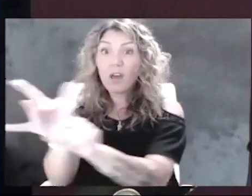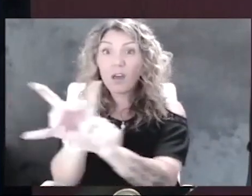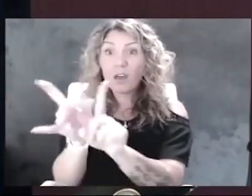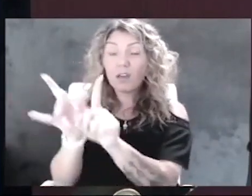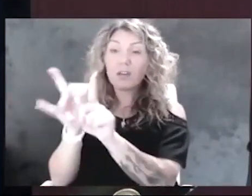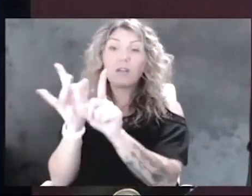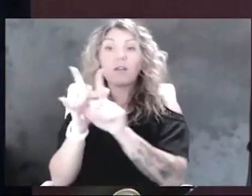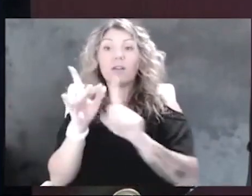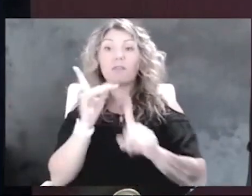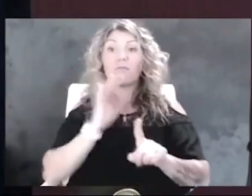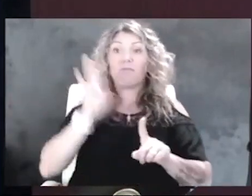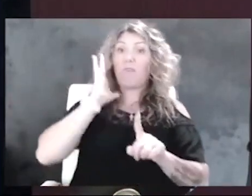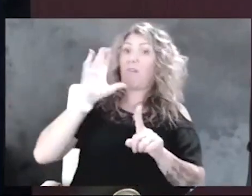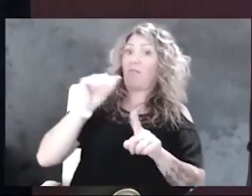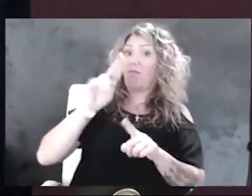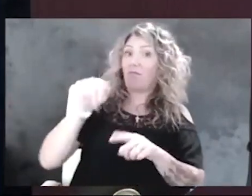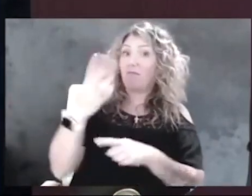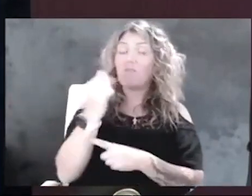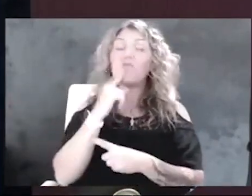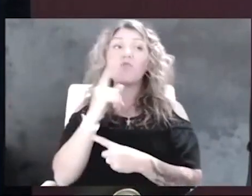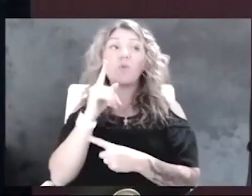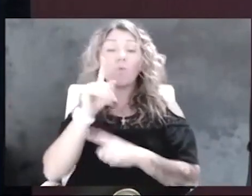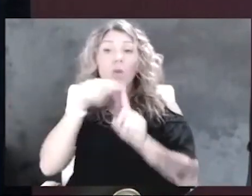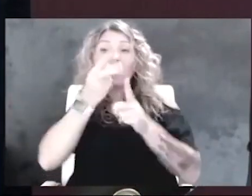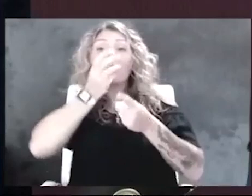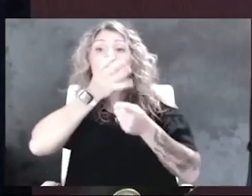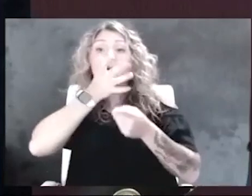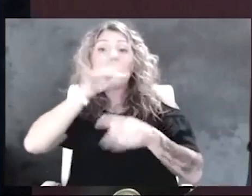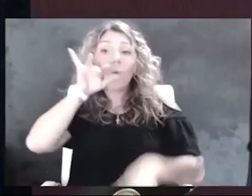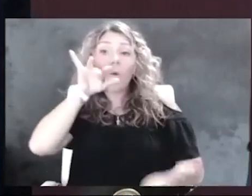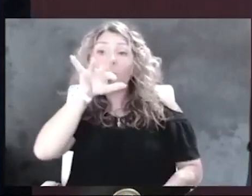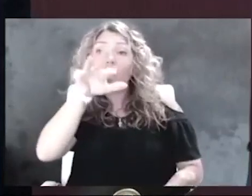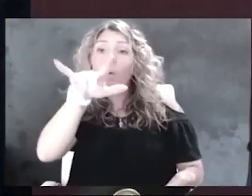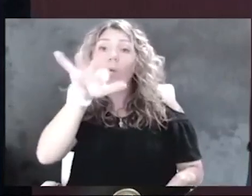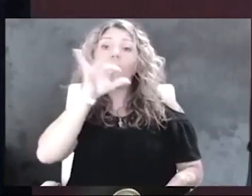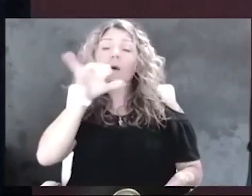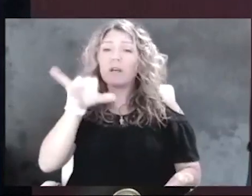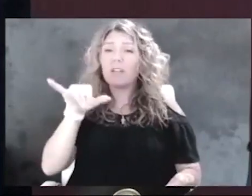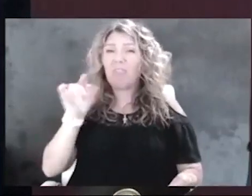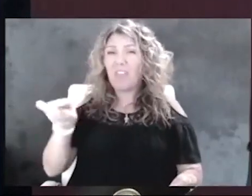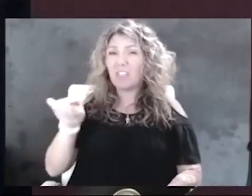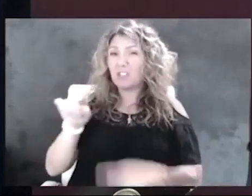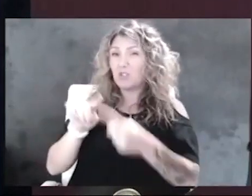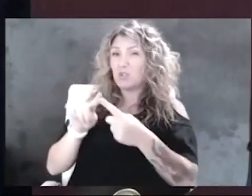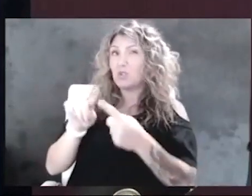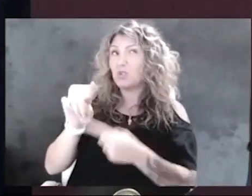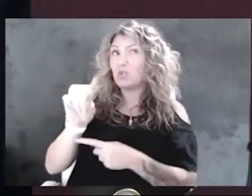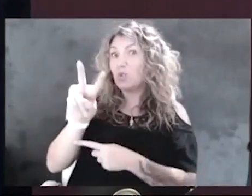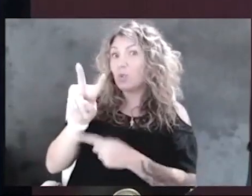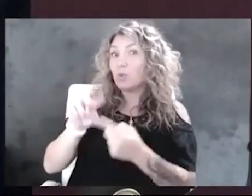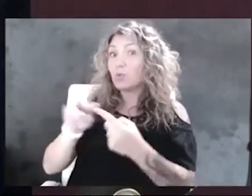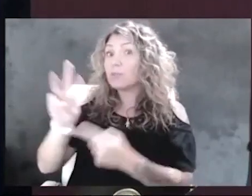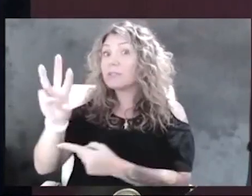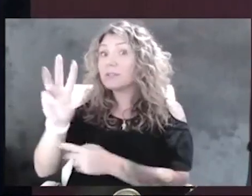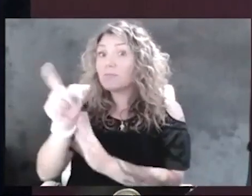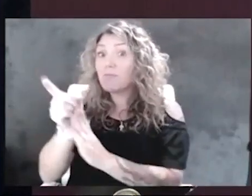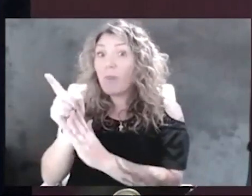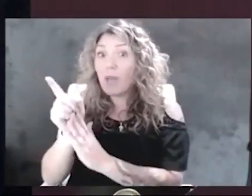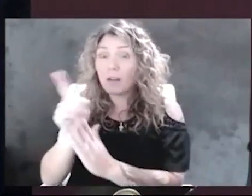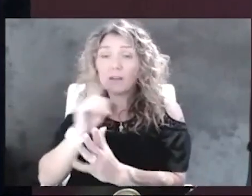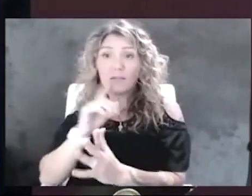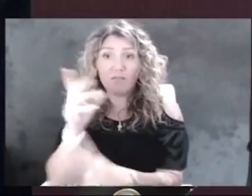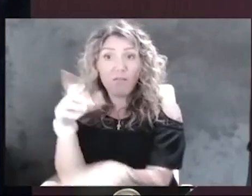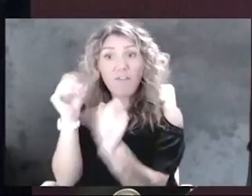to communicate the disease, transmit the disease. The Delta variant's more like 2 to 6 minutes. So it doesn't take as much time. You have a